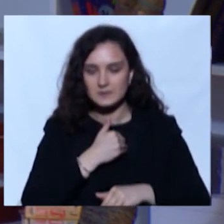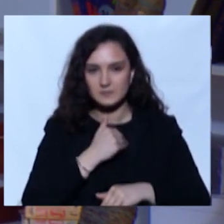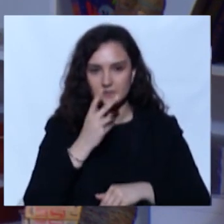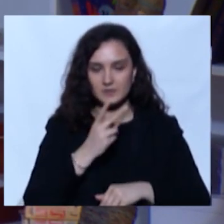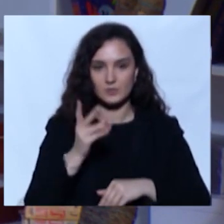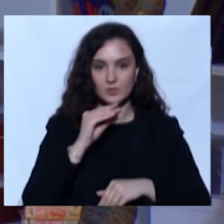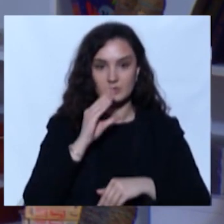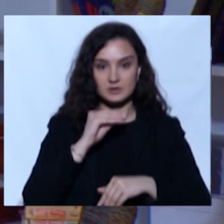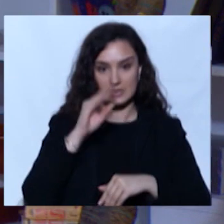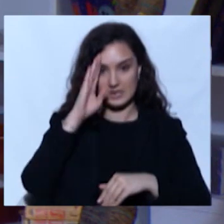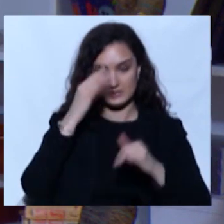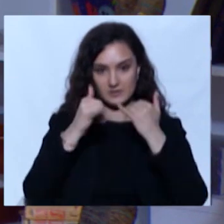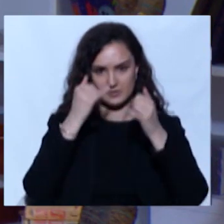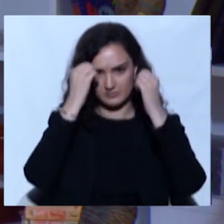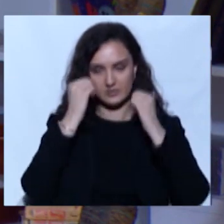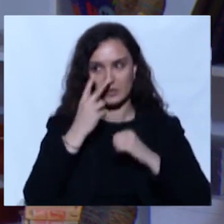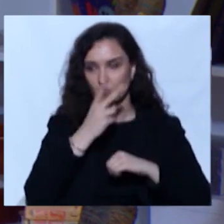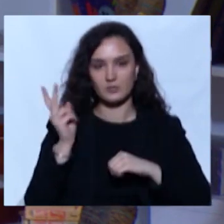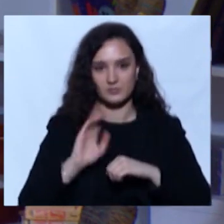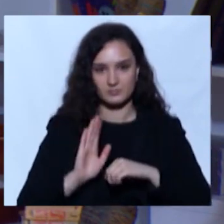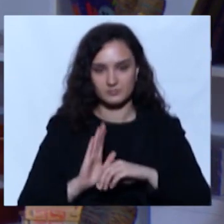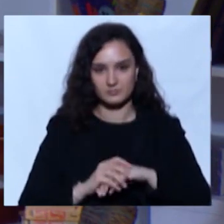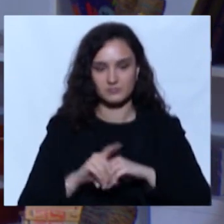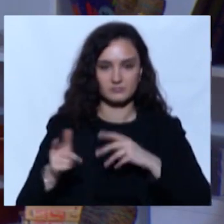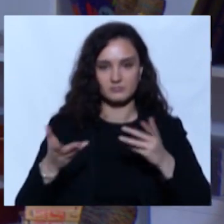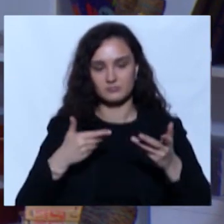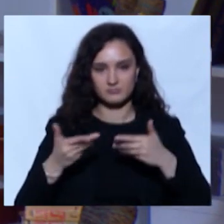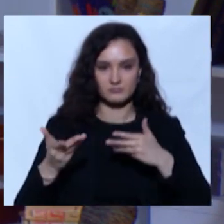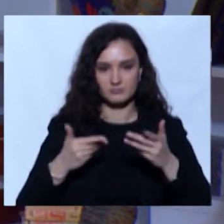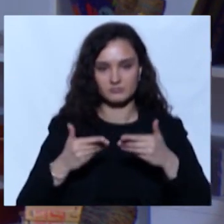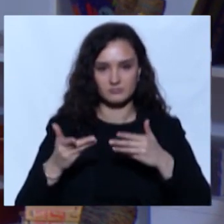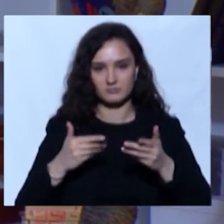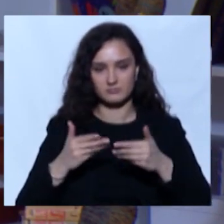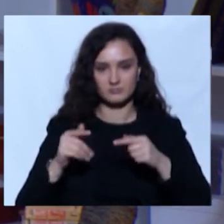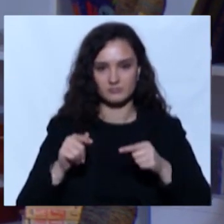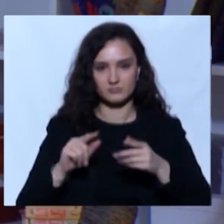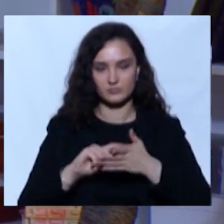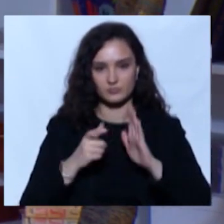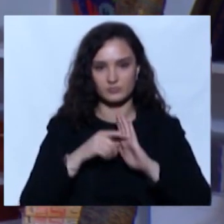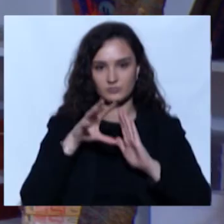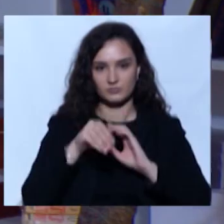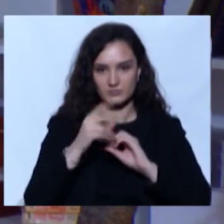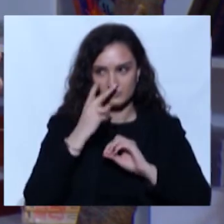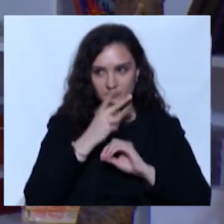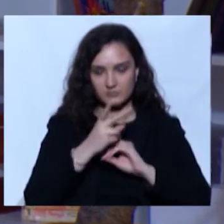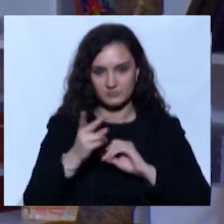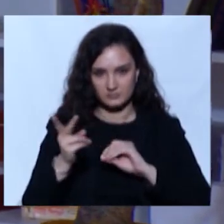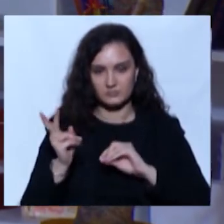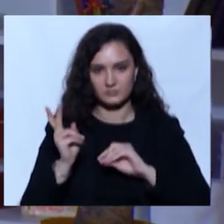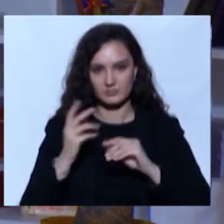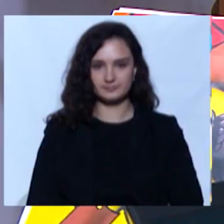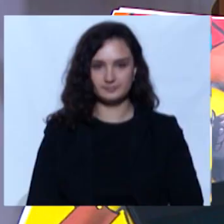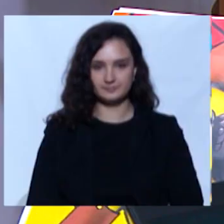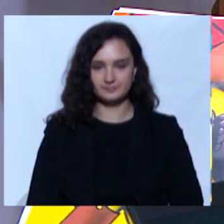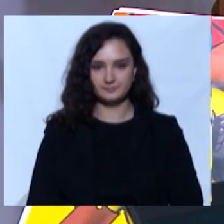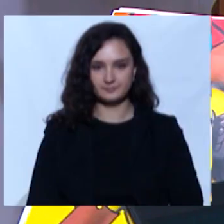the man with the yellow hat wasn't looking, he walked up the steps and into a room full of all sorts of